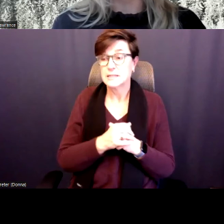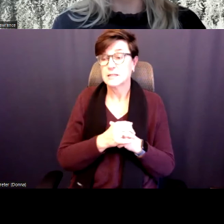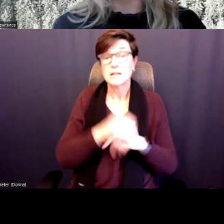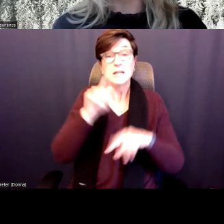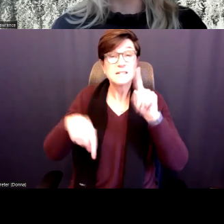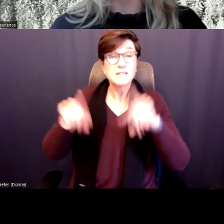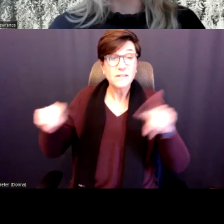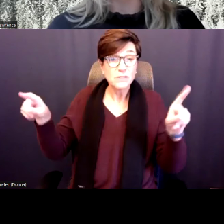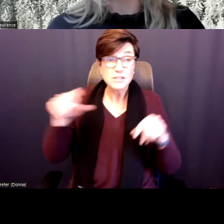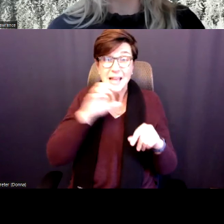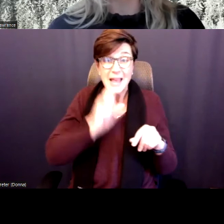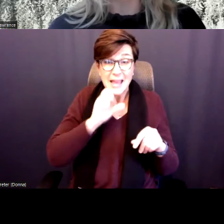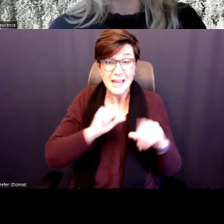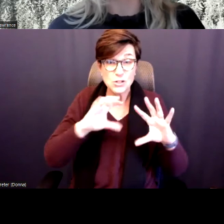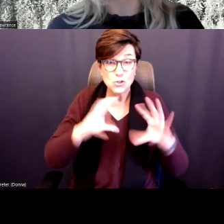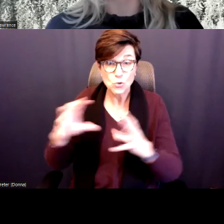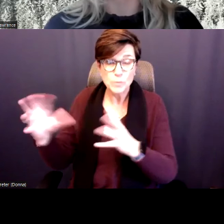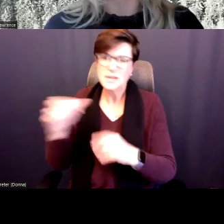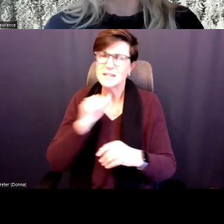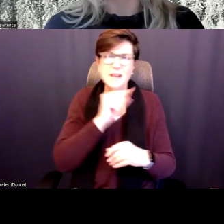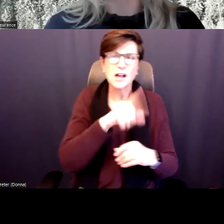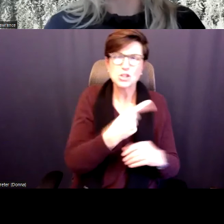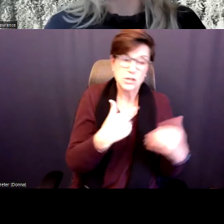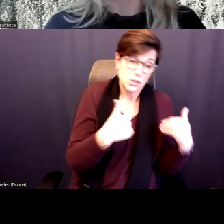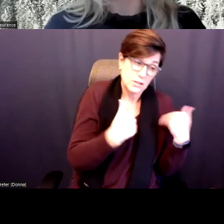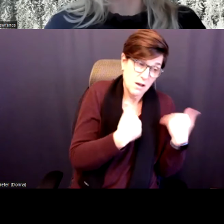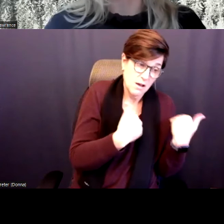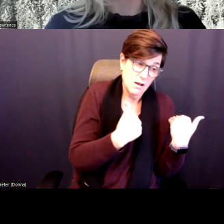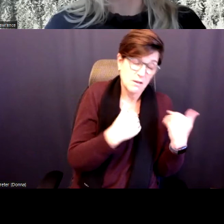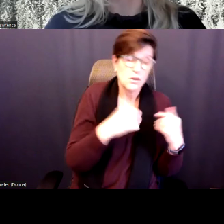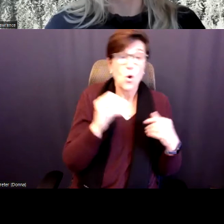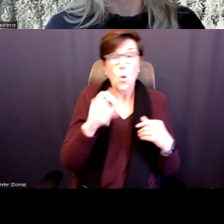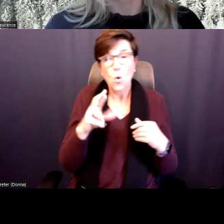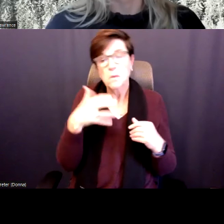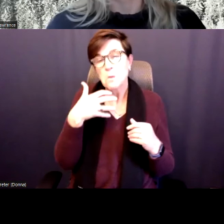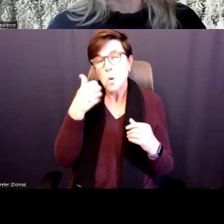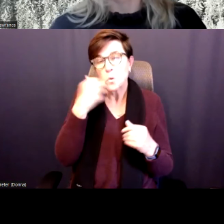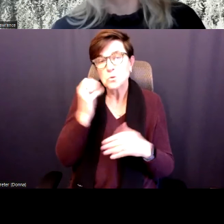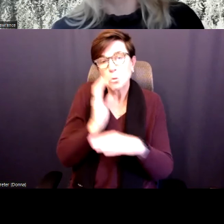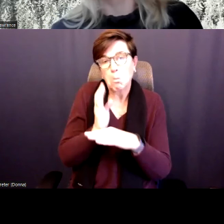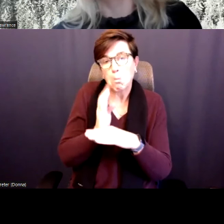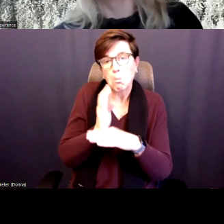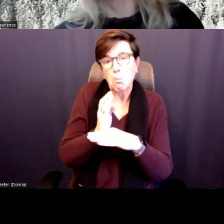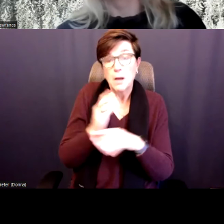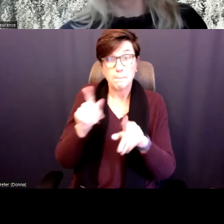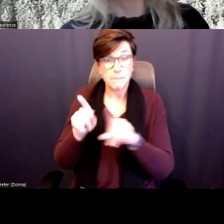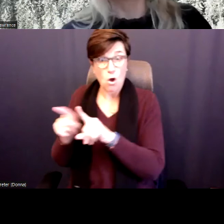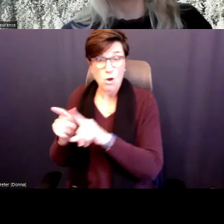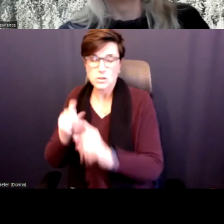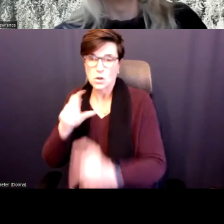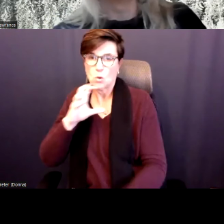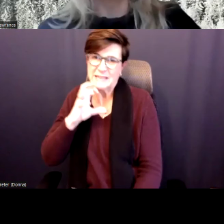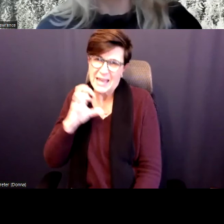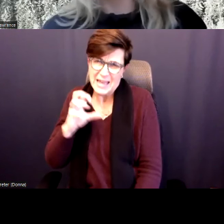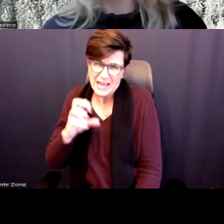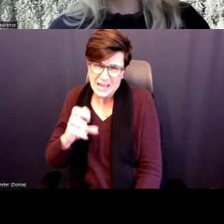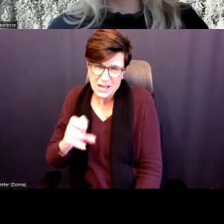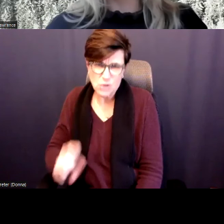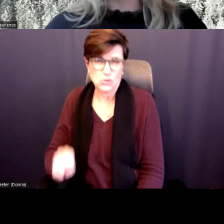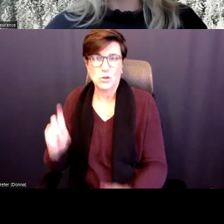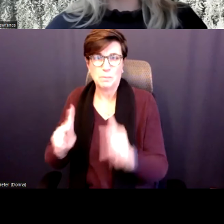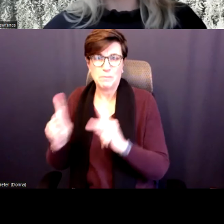important, not just like the young old, but also the old, people who are homebound. So really diversity in many different ways, and that can